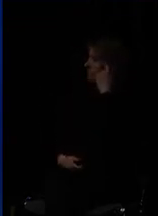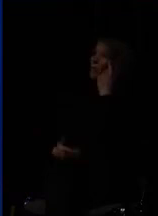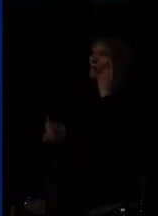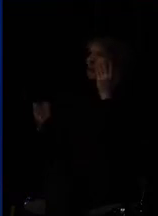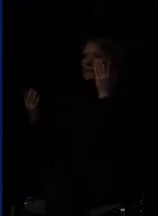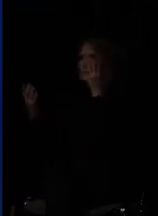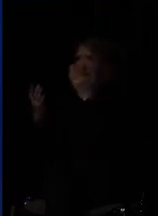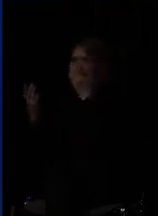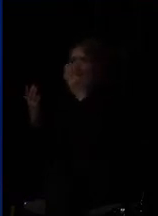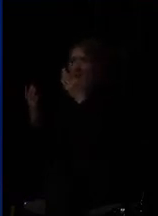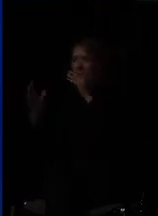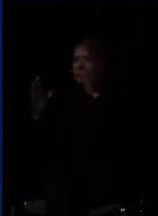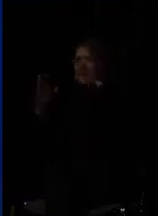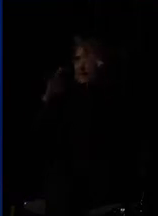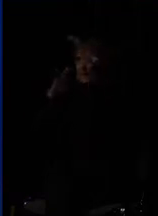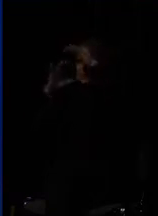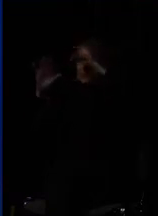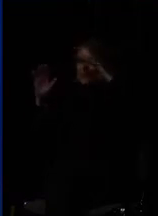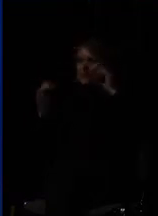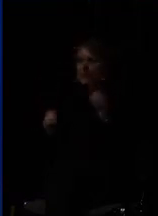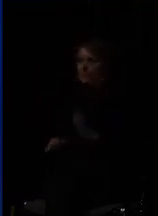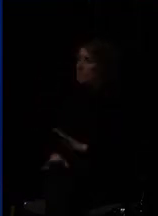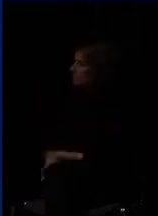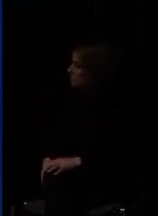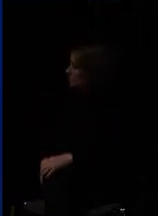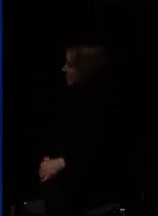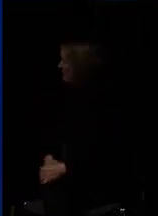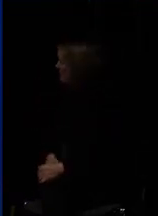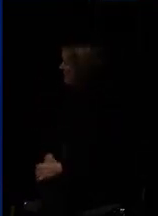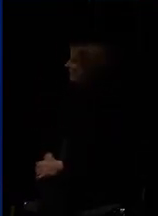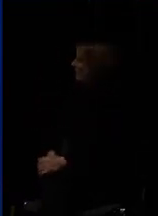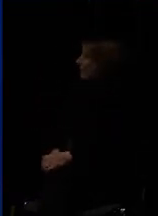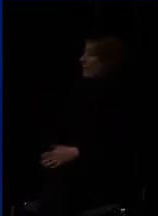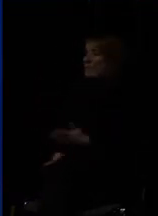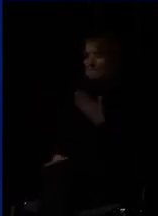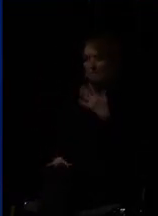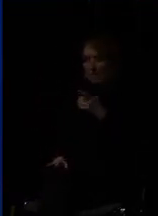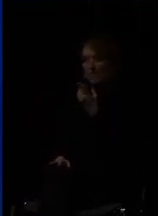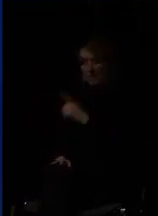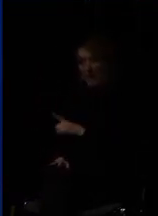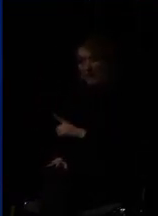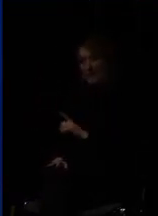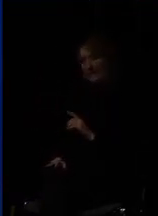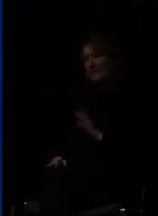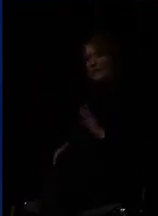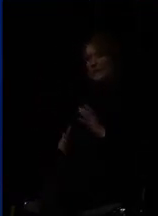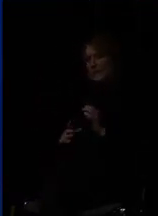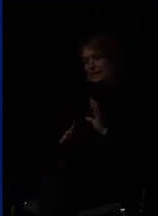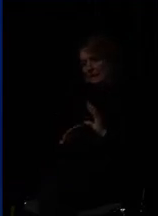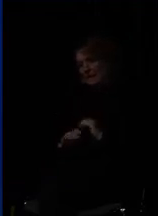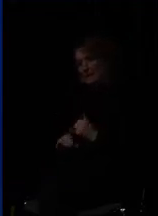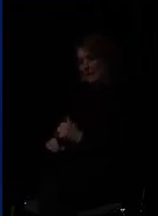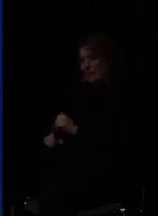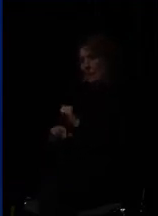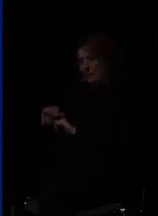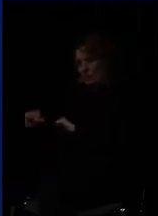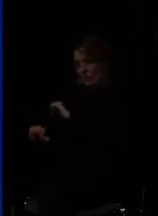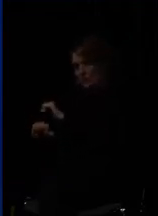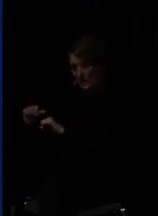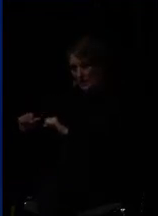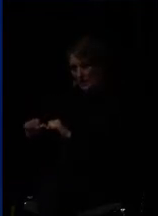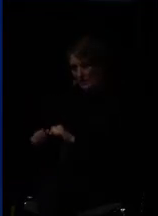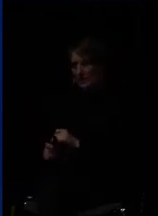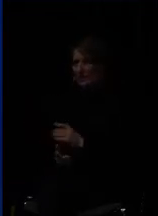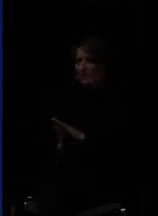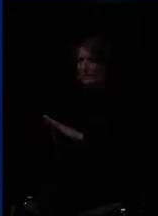sky, and all that stuff. And it also helped then inform the process. And so the way we ended up ultimately shooting this was we